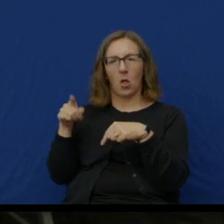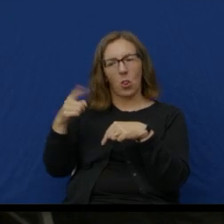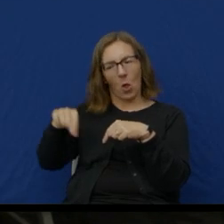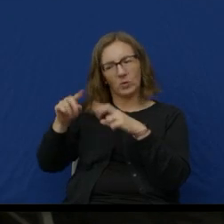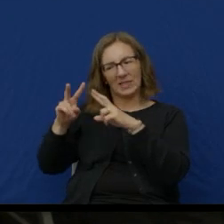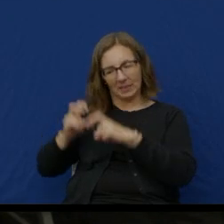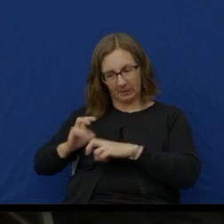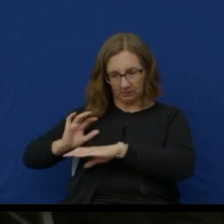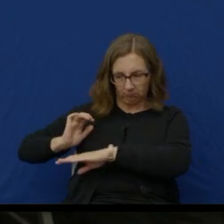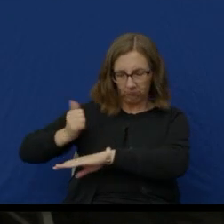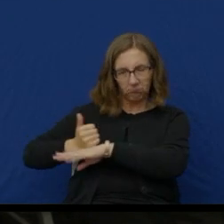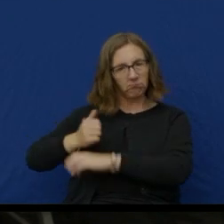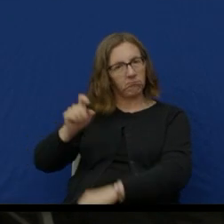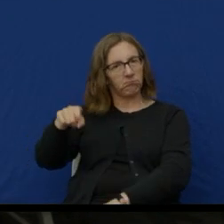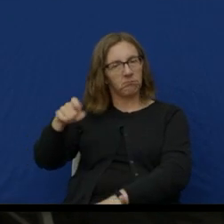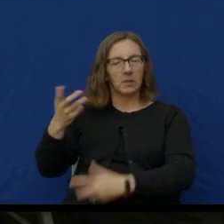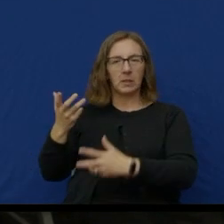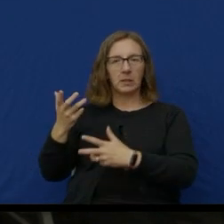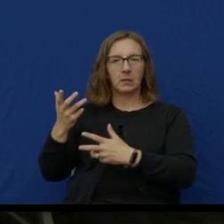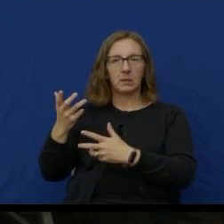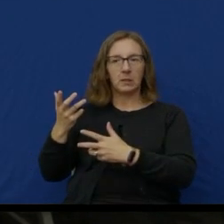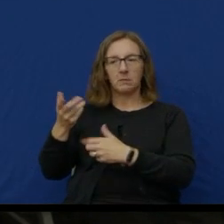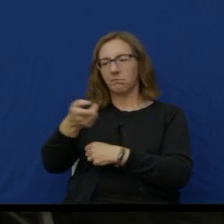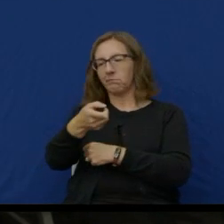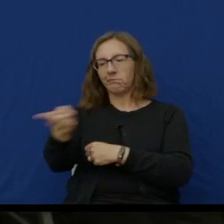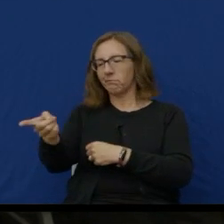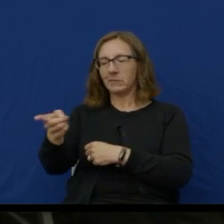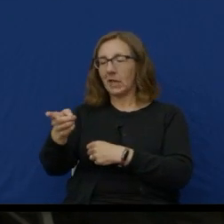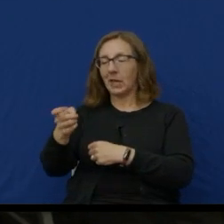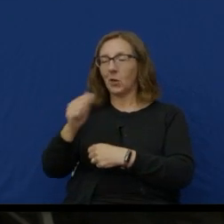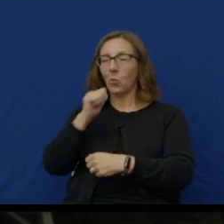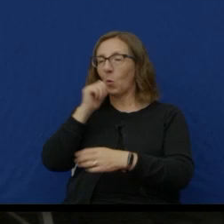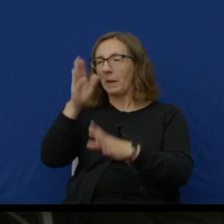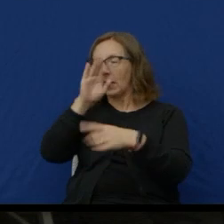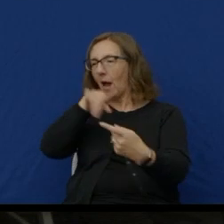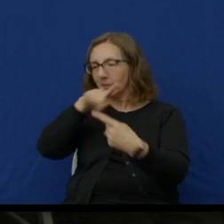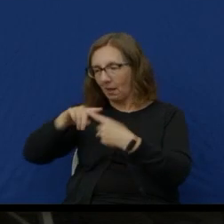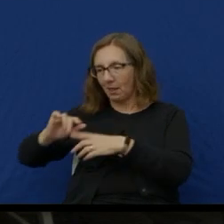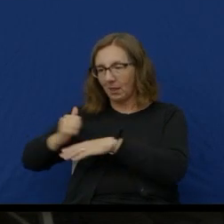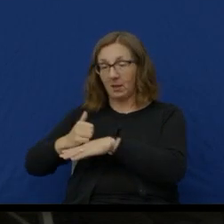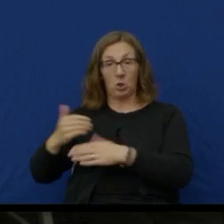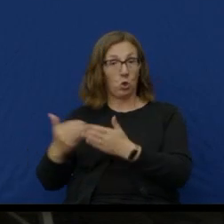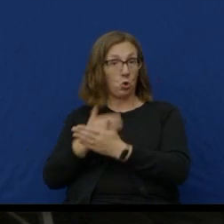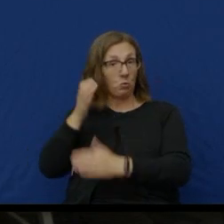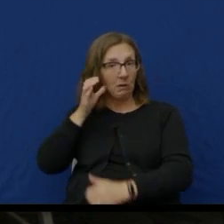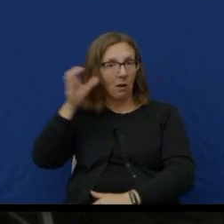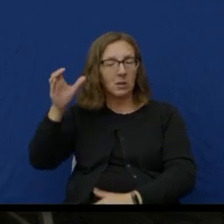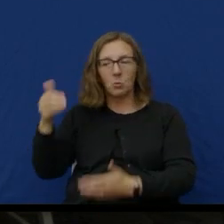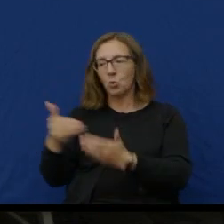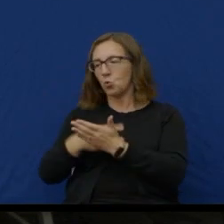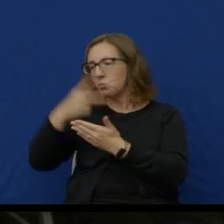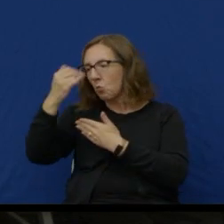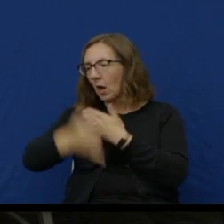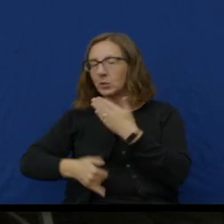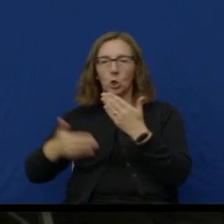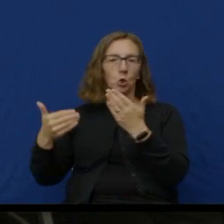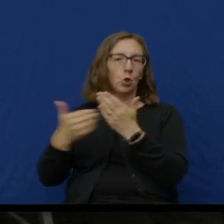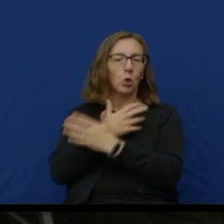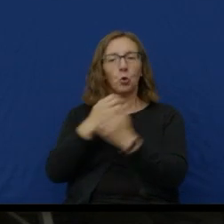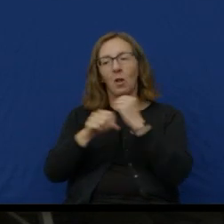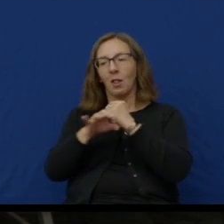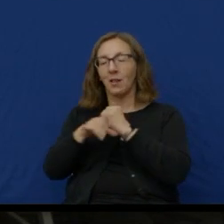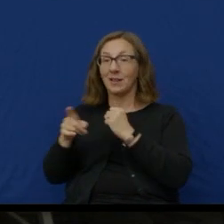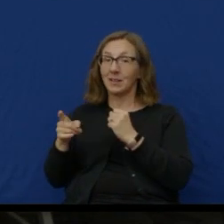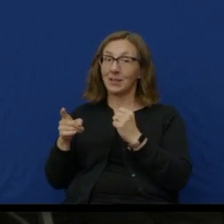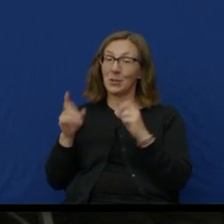in place, a lot of people aren't going to pay much attention. When you try to introduce a new concept or a new product into a market, you pray that there's